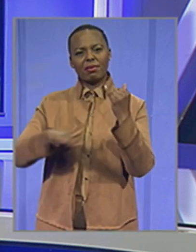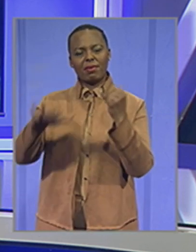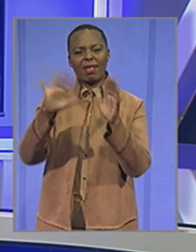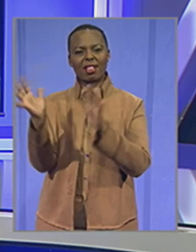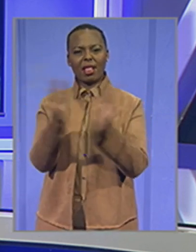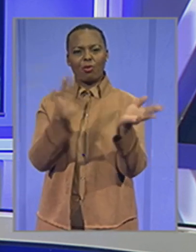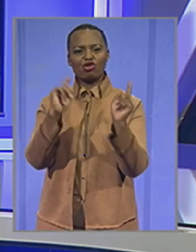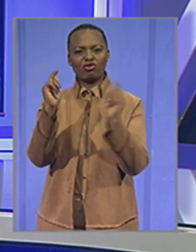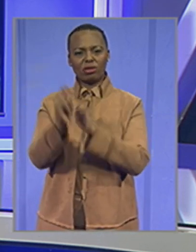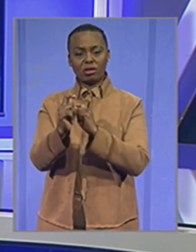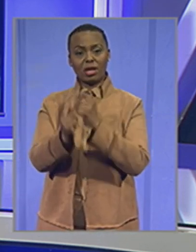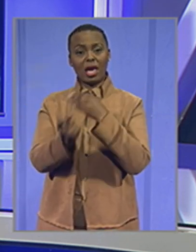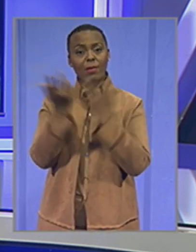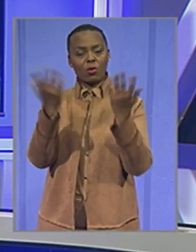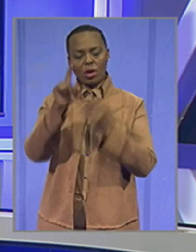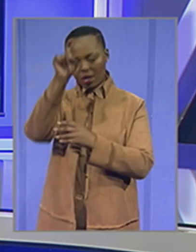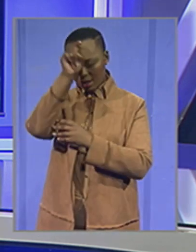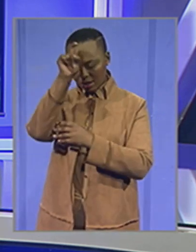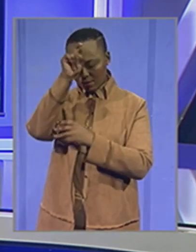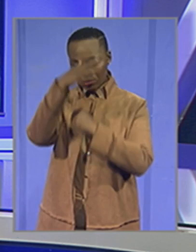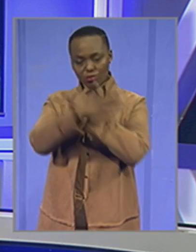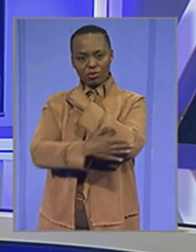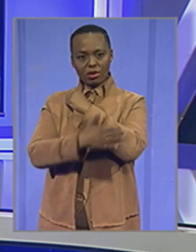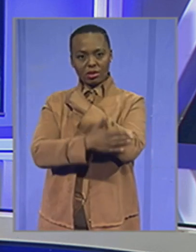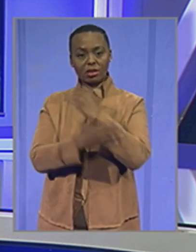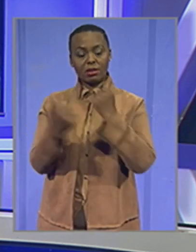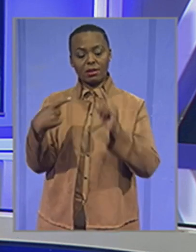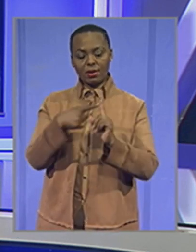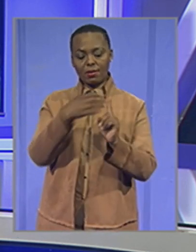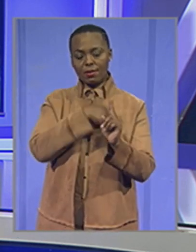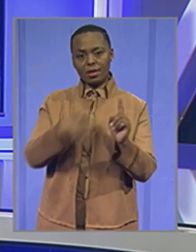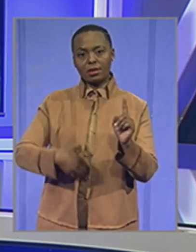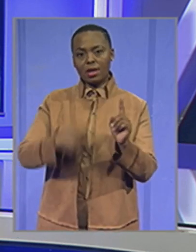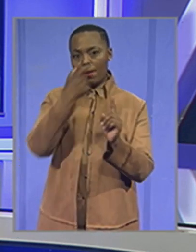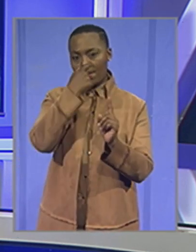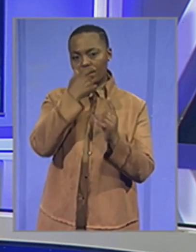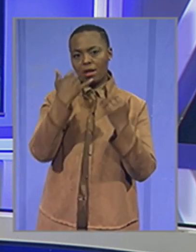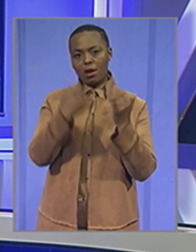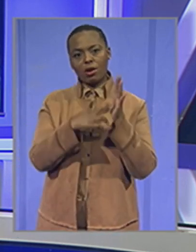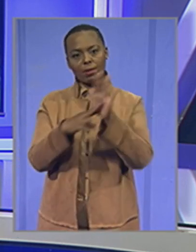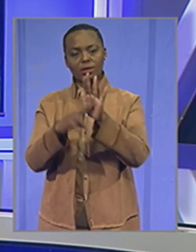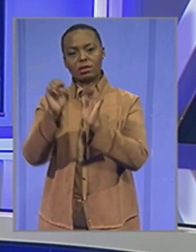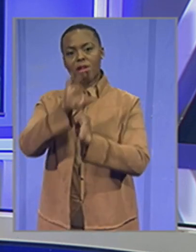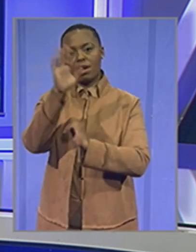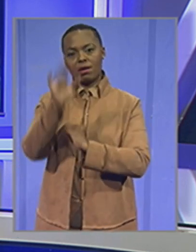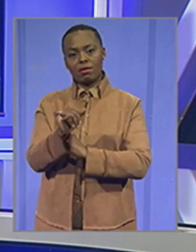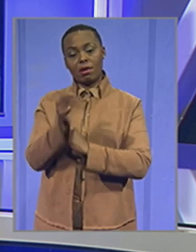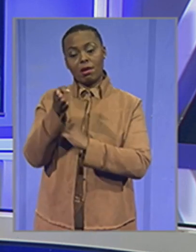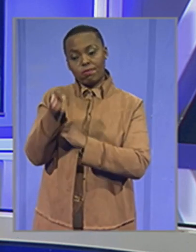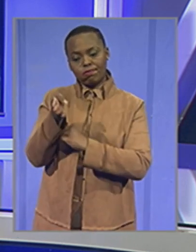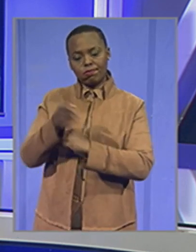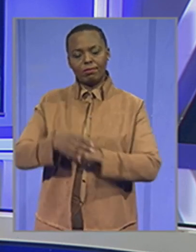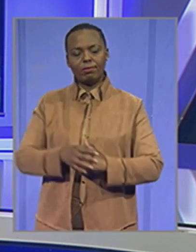tlelaemete tseo di tshwaretsweng kwa Egypt. Moporesidente Cyril Ramaphosa ke ena imetseng Afrika Borwa kwa kopanong eo.